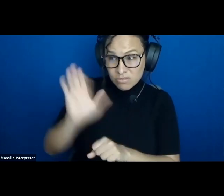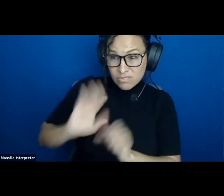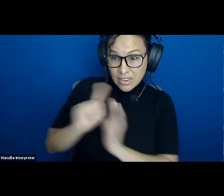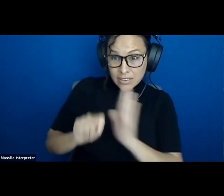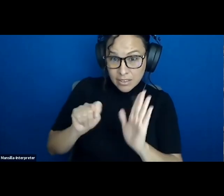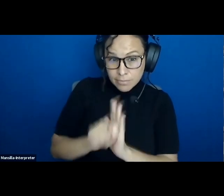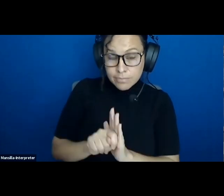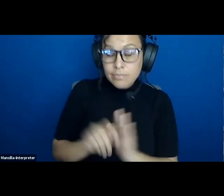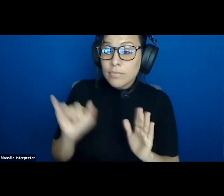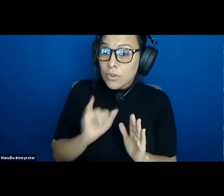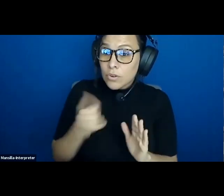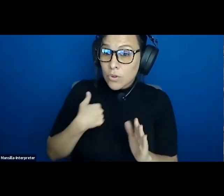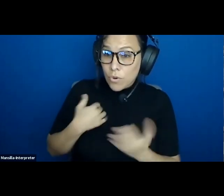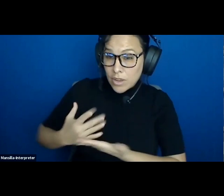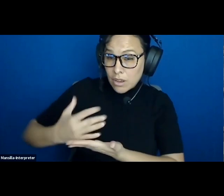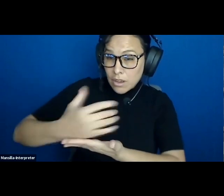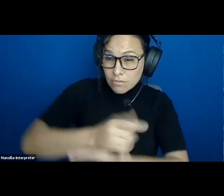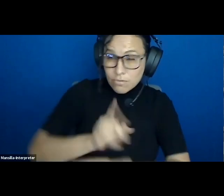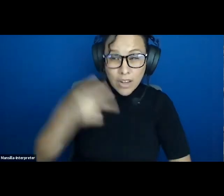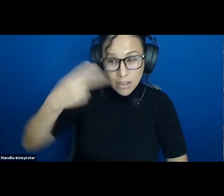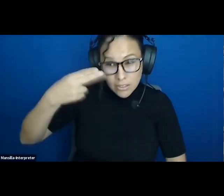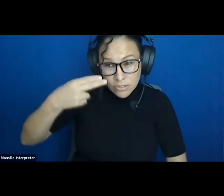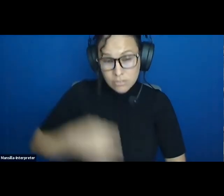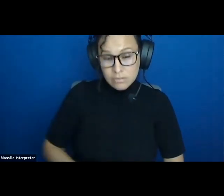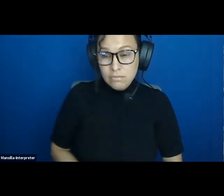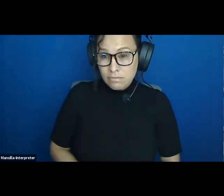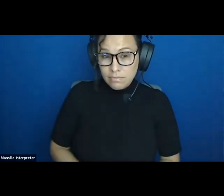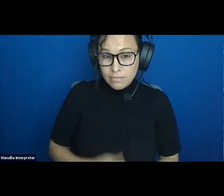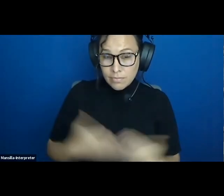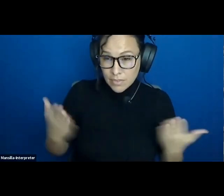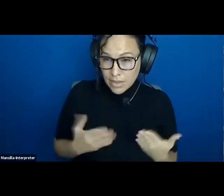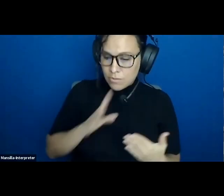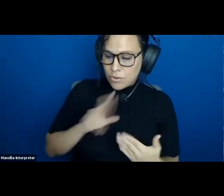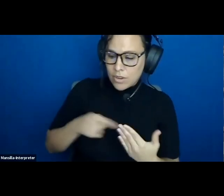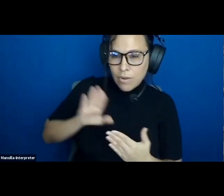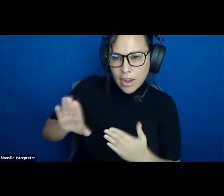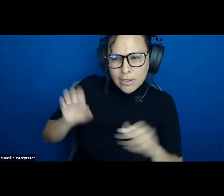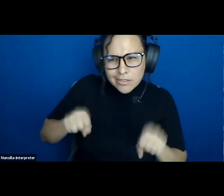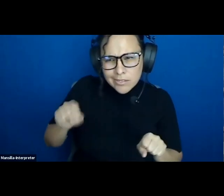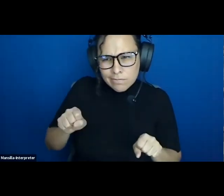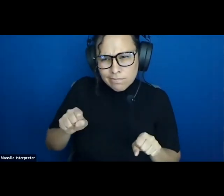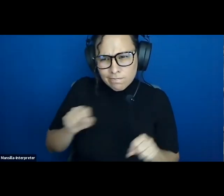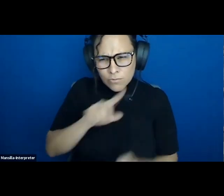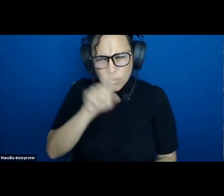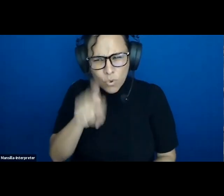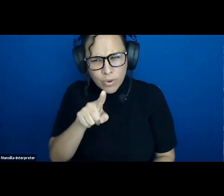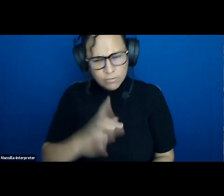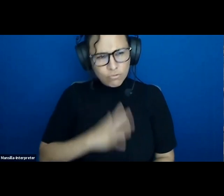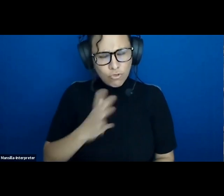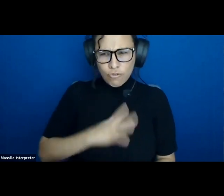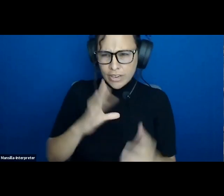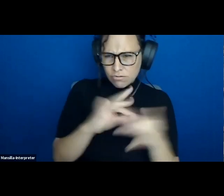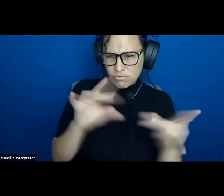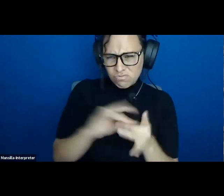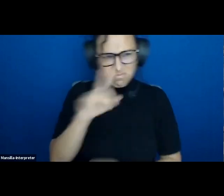importantly, we can retrieve real history. I refer here to Margaret's capacity of questioning official narratives. She